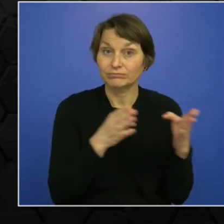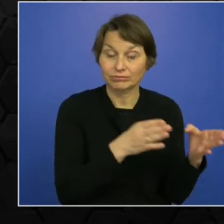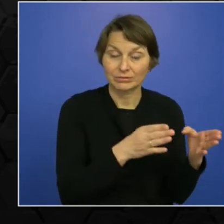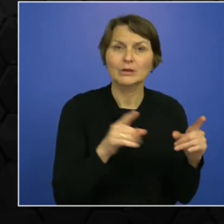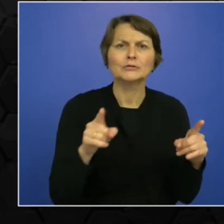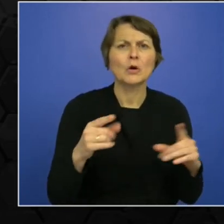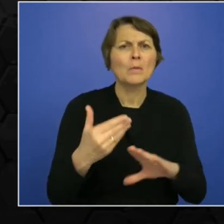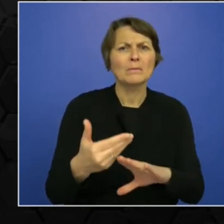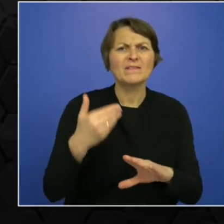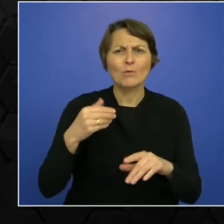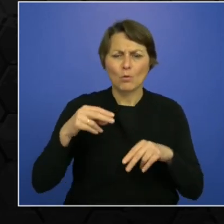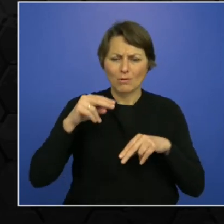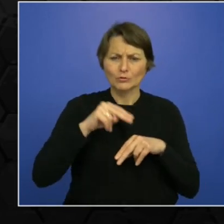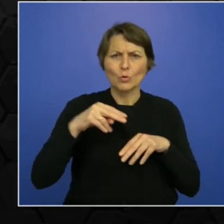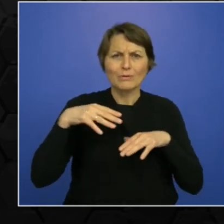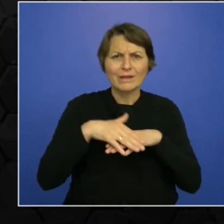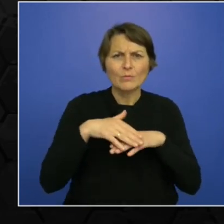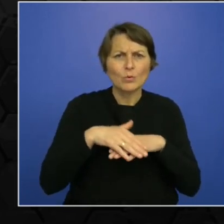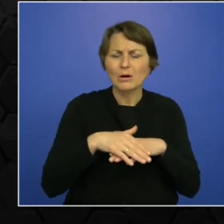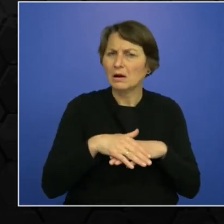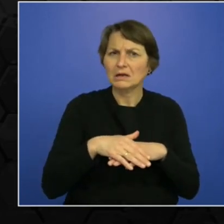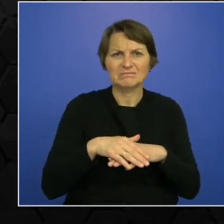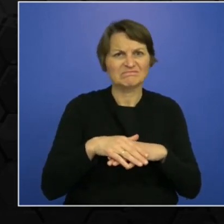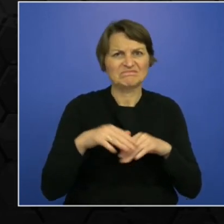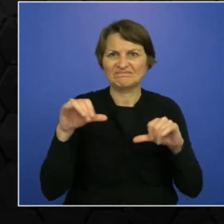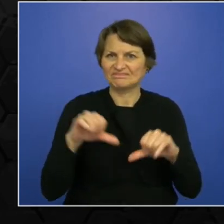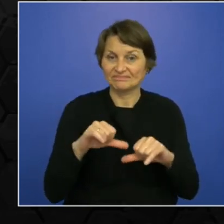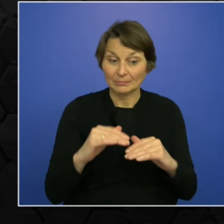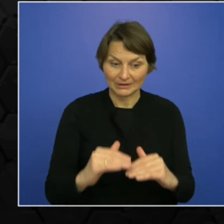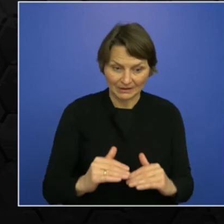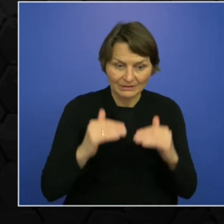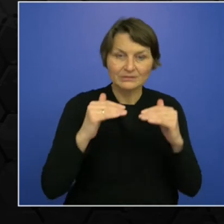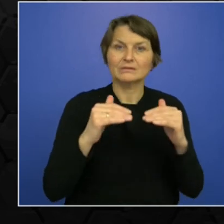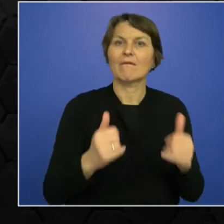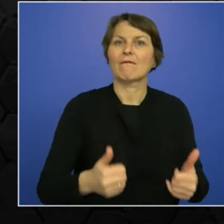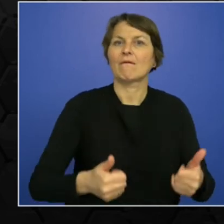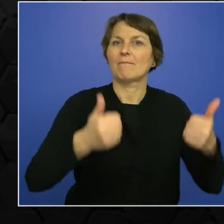network. That's the one thing we learned, that when you